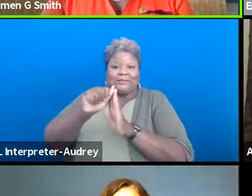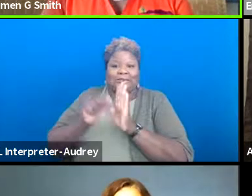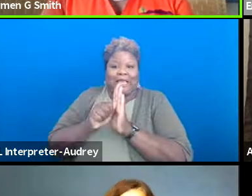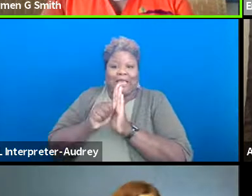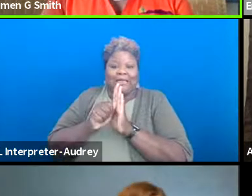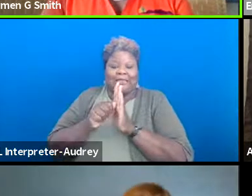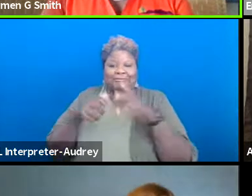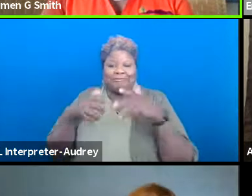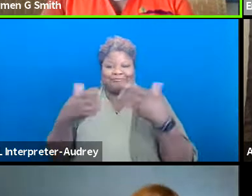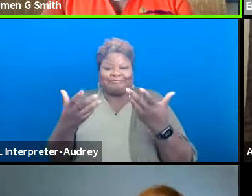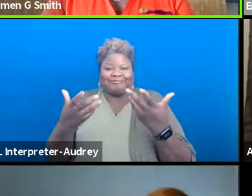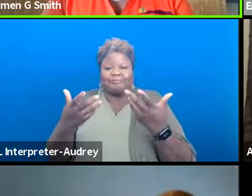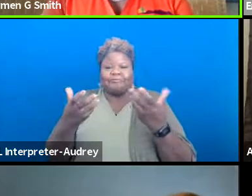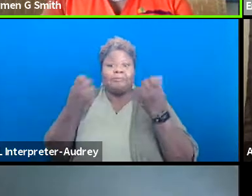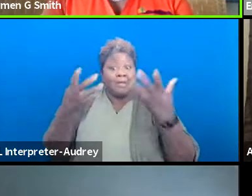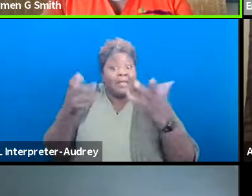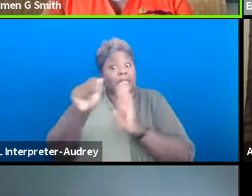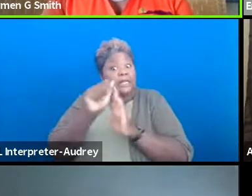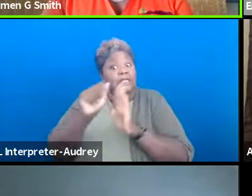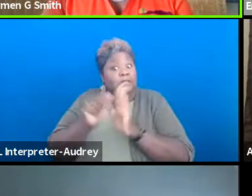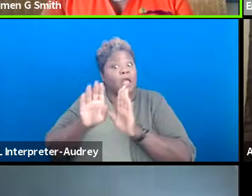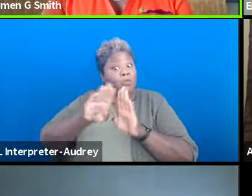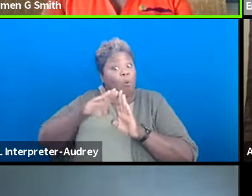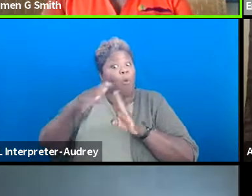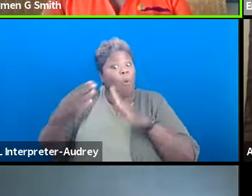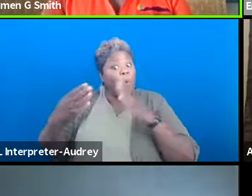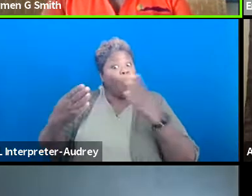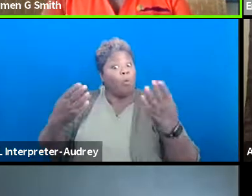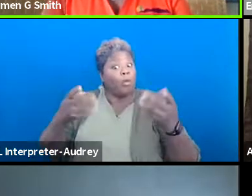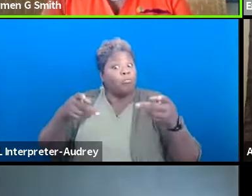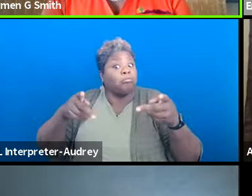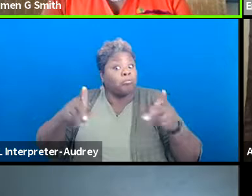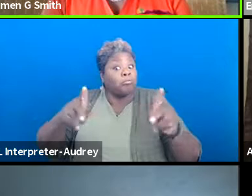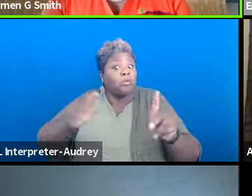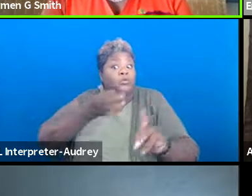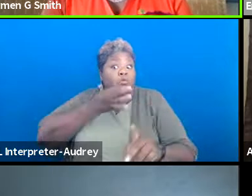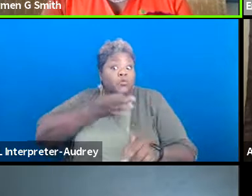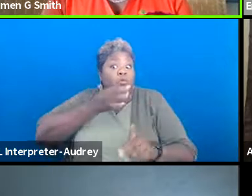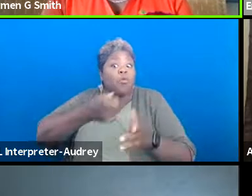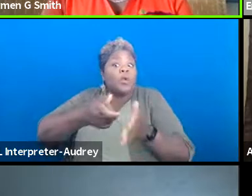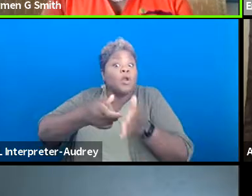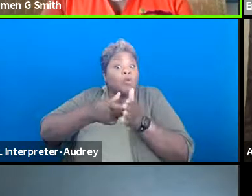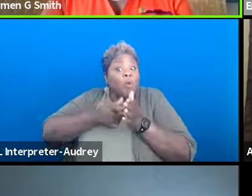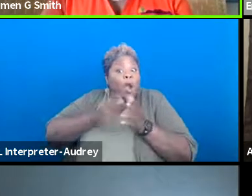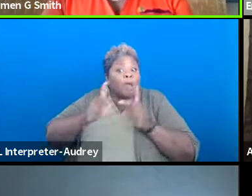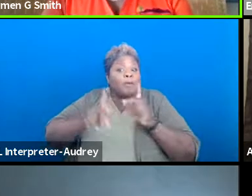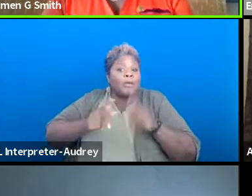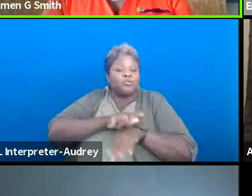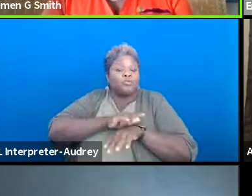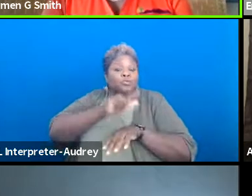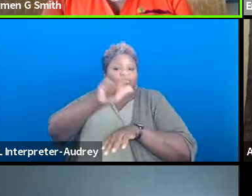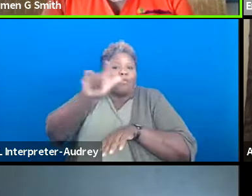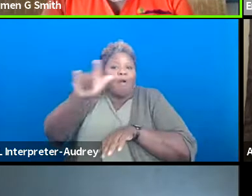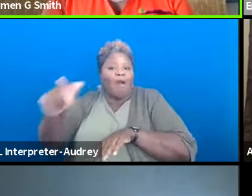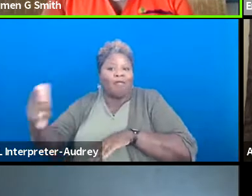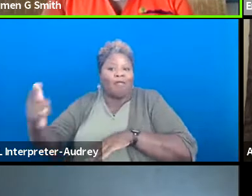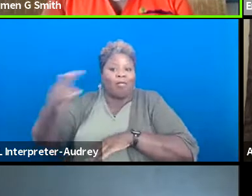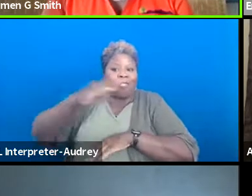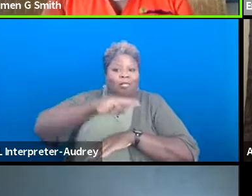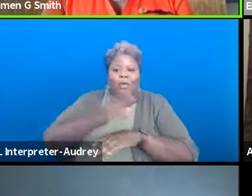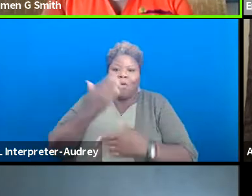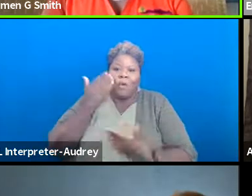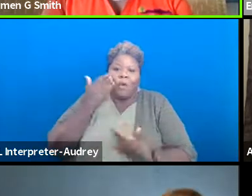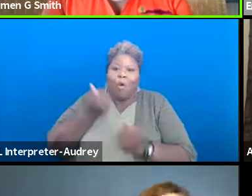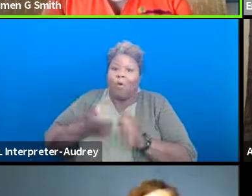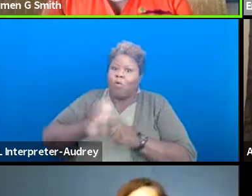Although many states are opening back up, it would require people to travel. And as we all know,